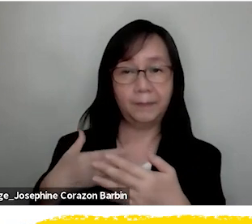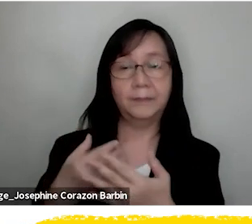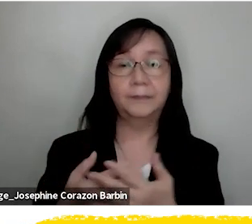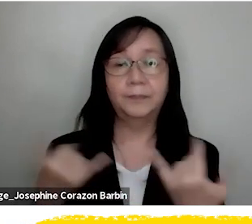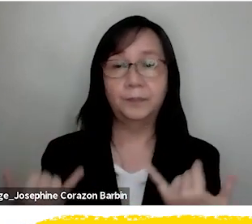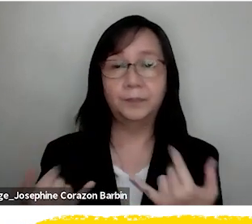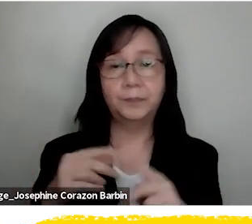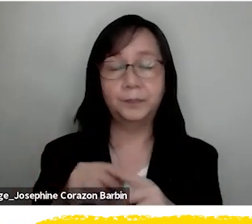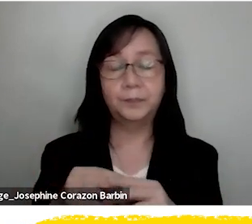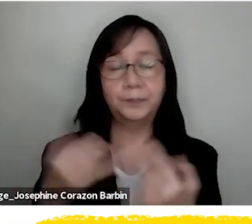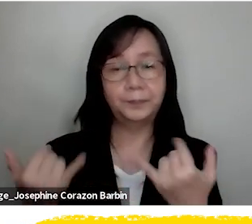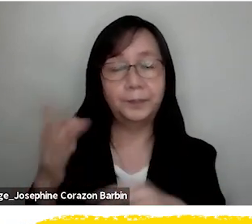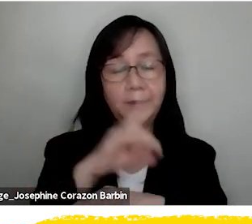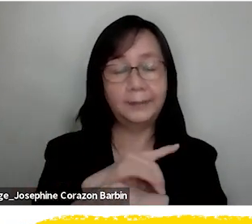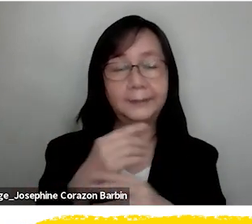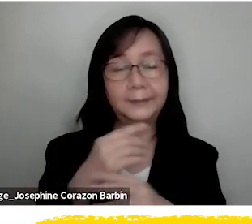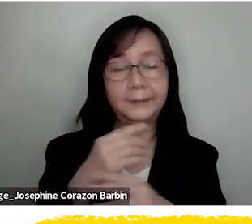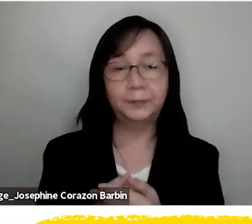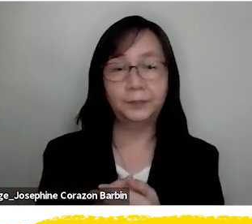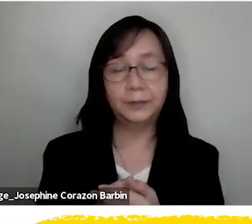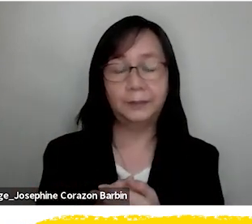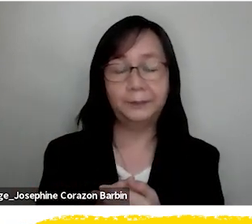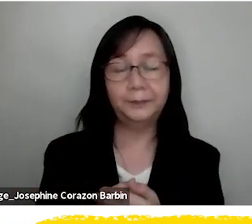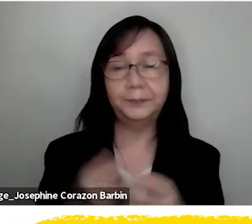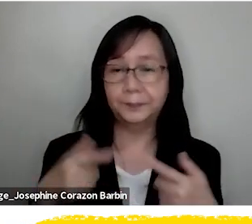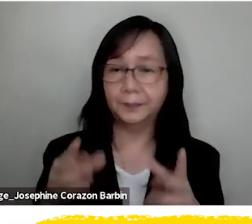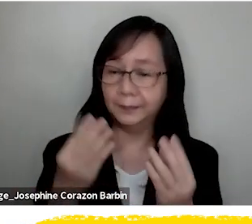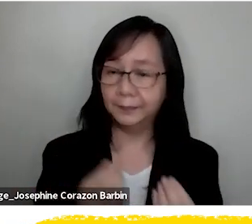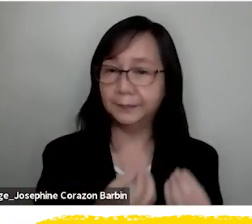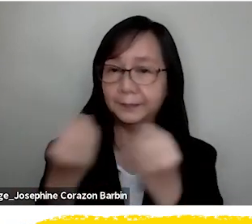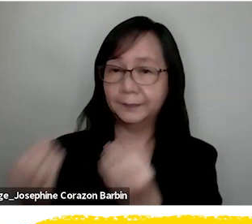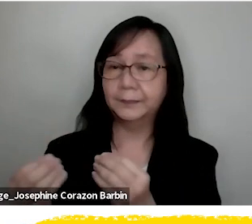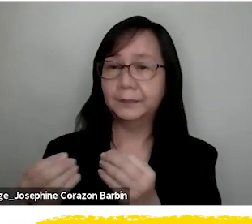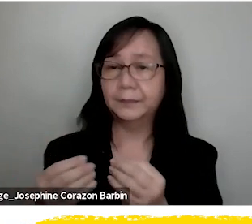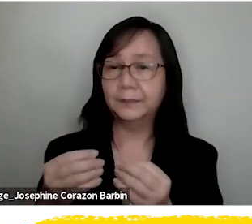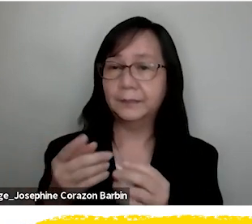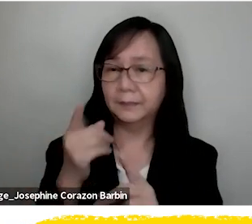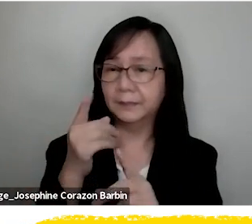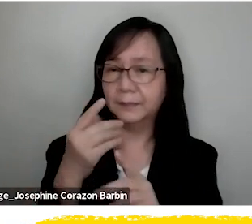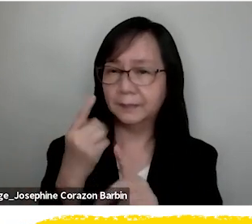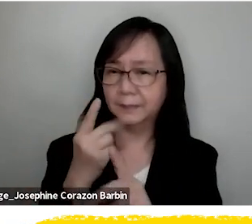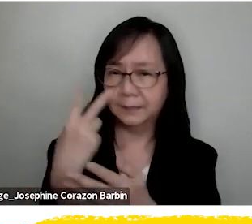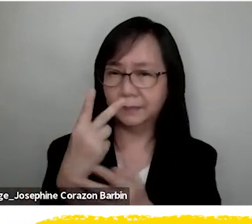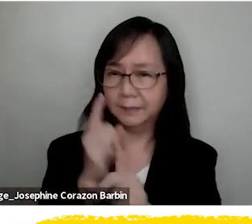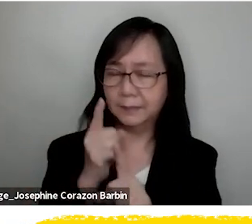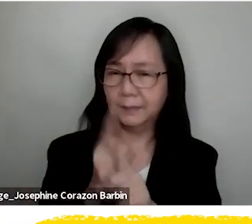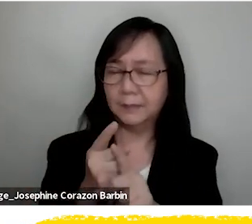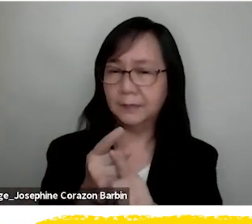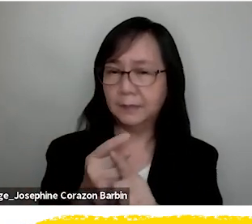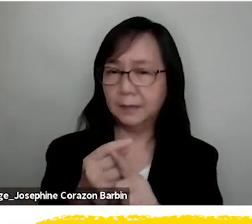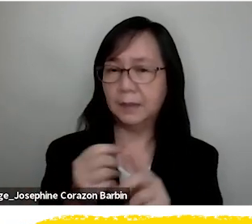into this, let me give you some examples, concrete examples of who are child human